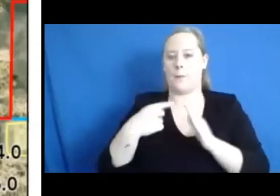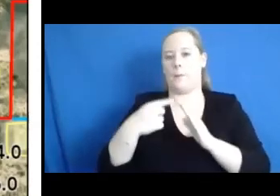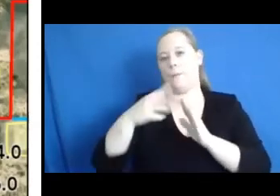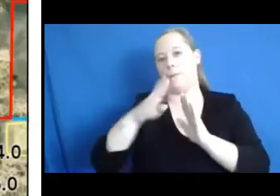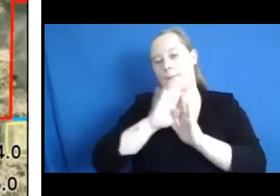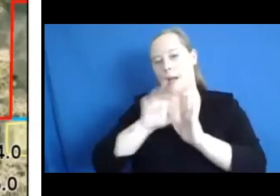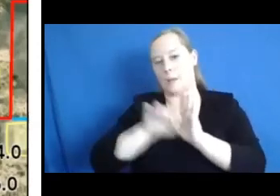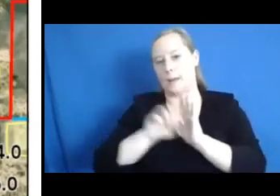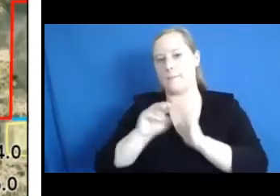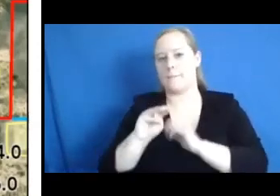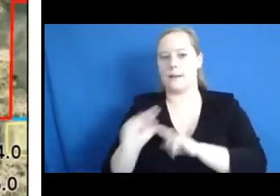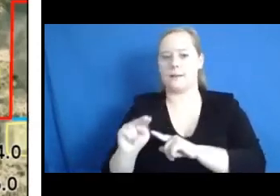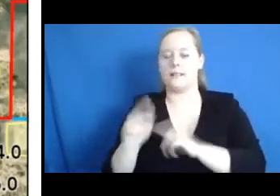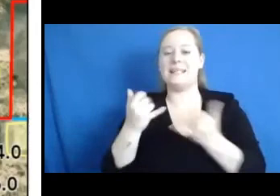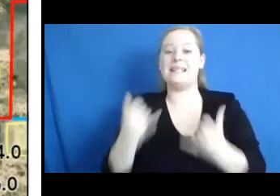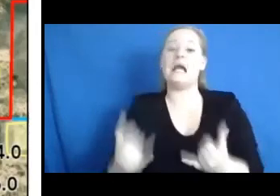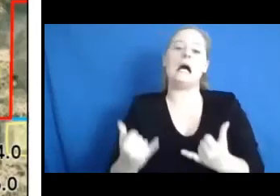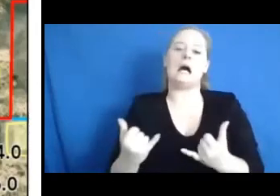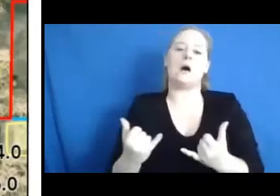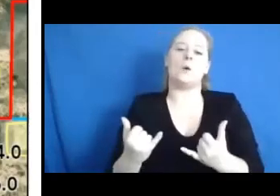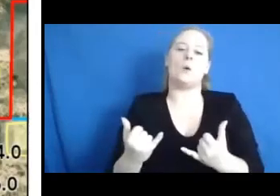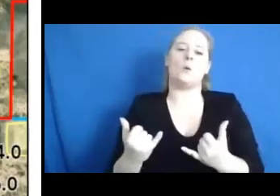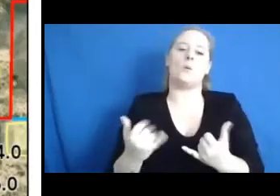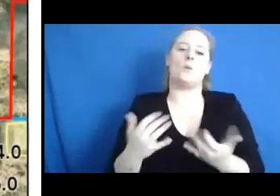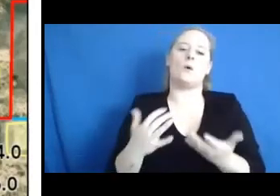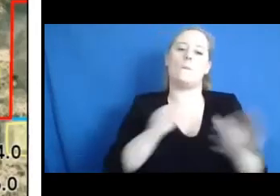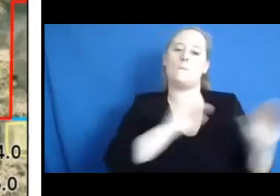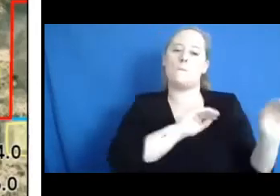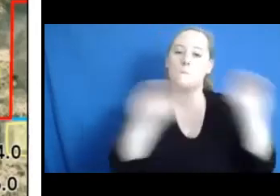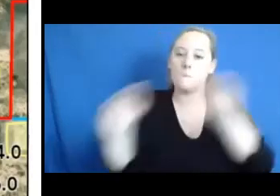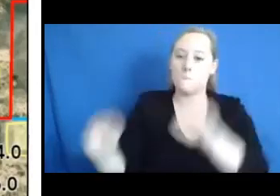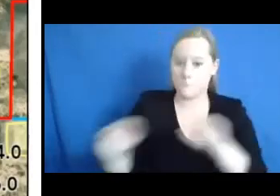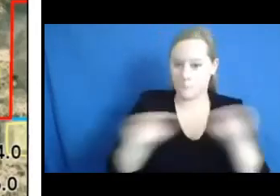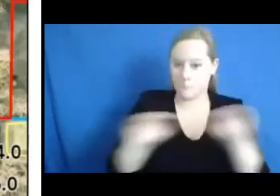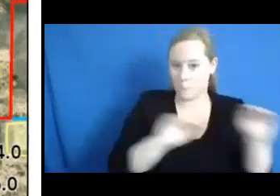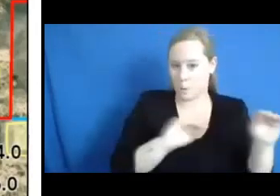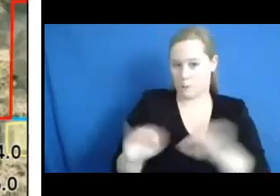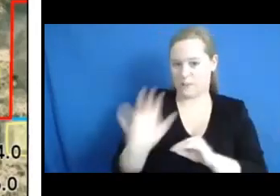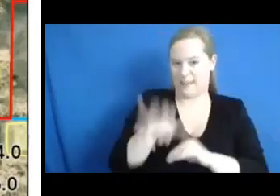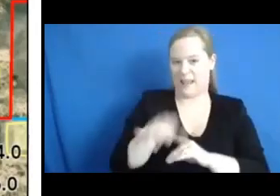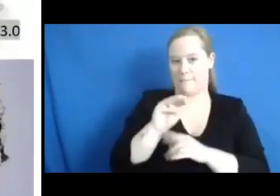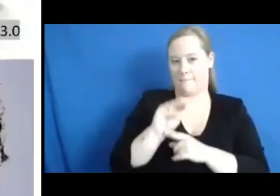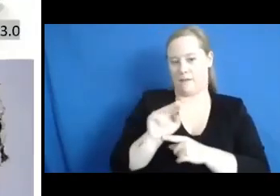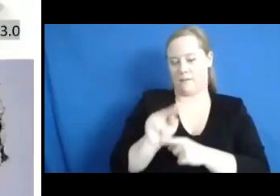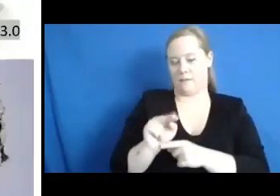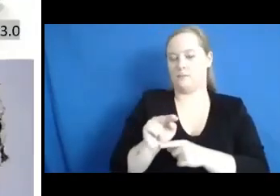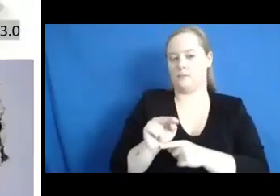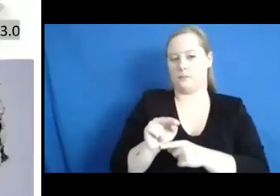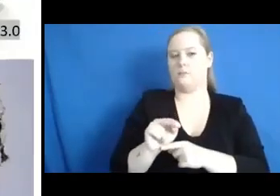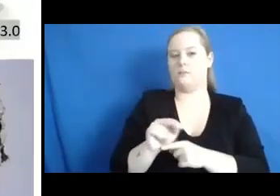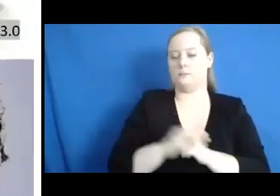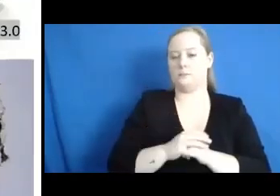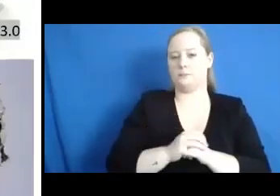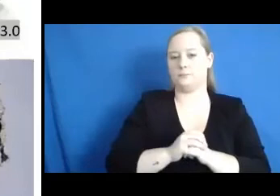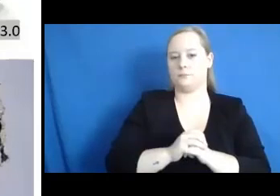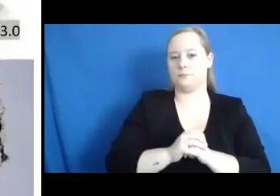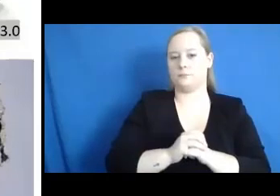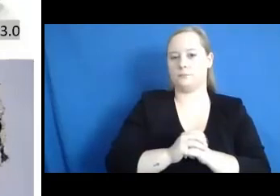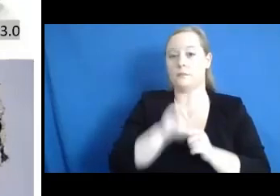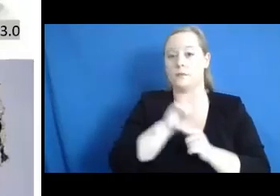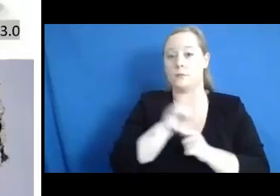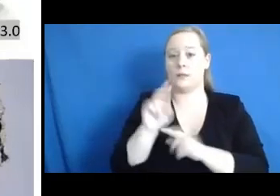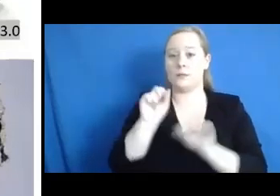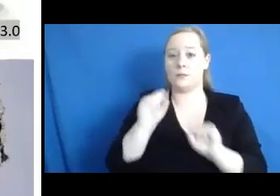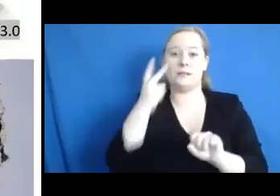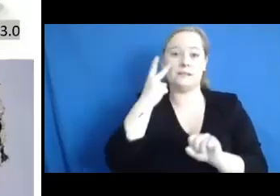Now let's talk about what could be mobilizing manganese in the sediments at the site. So on the right, you can see some manganese